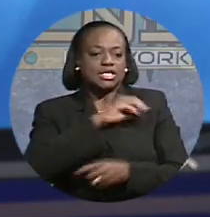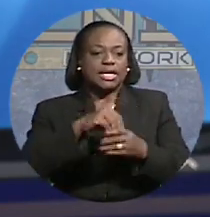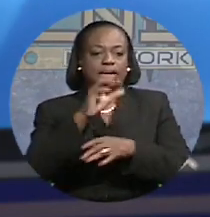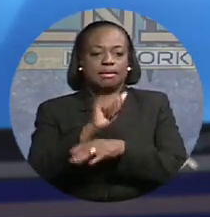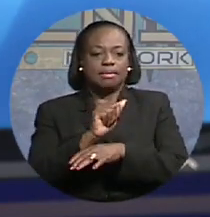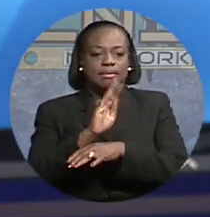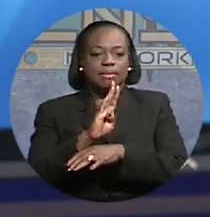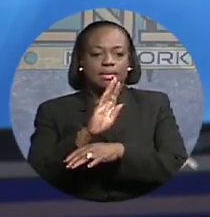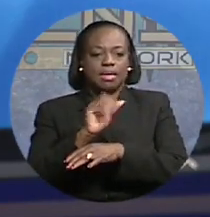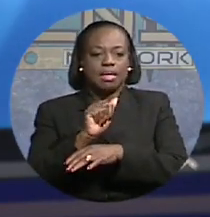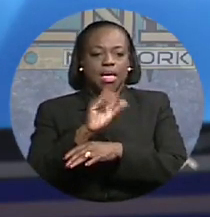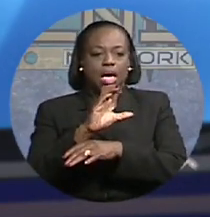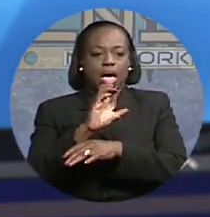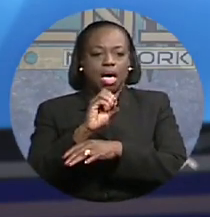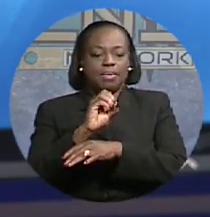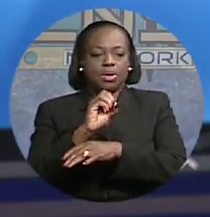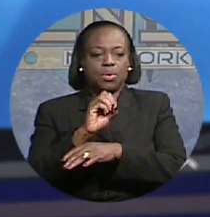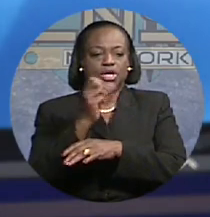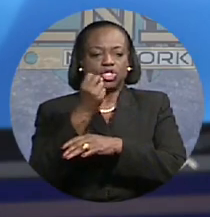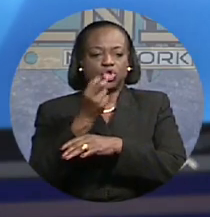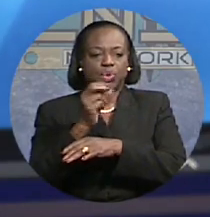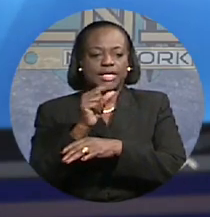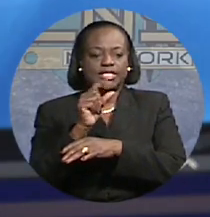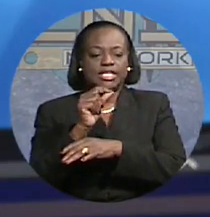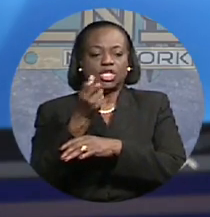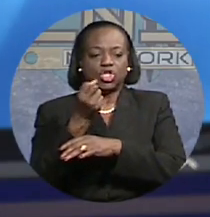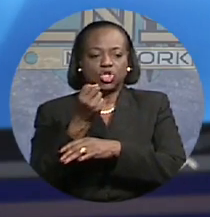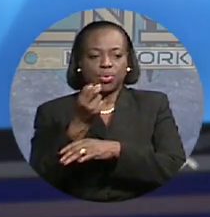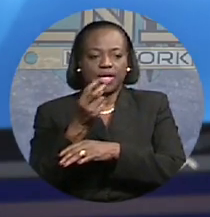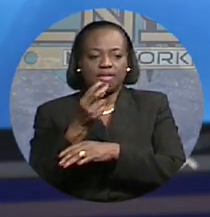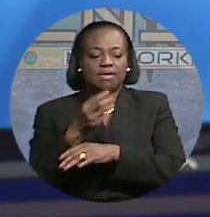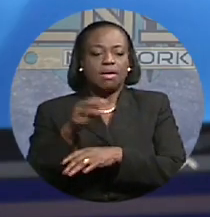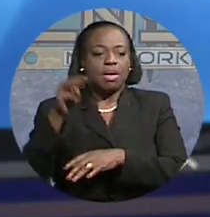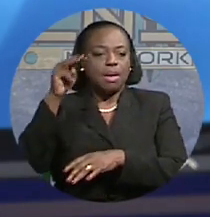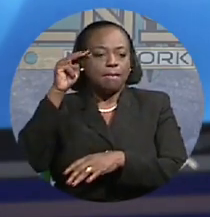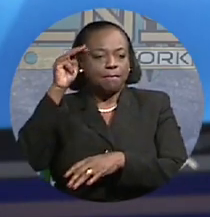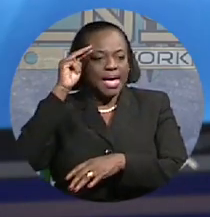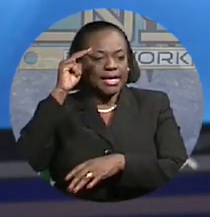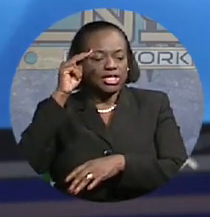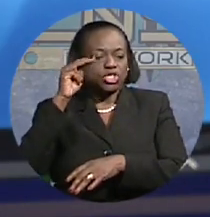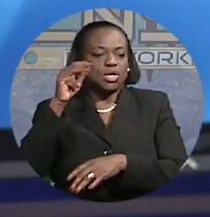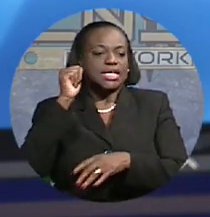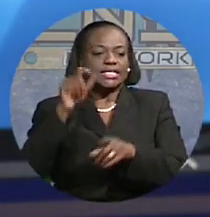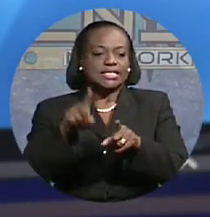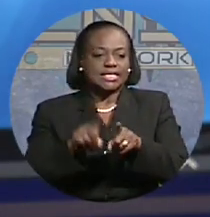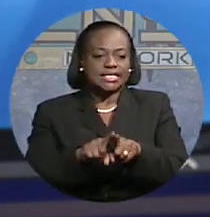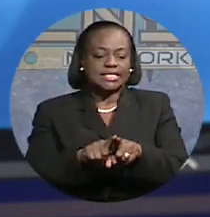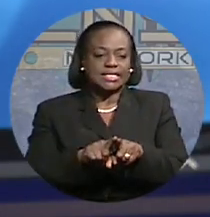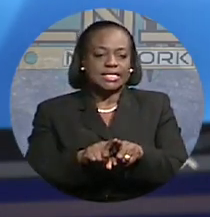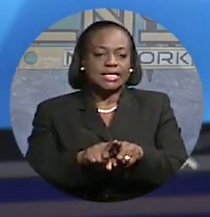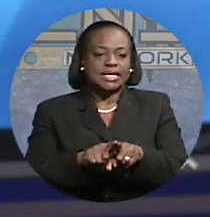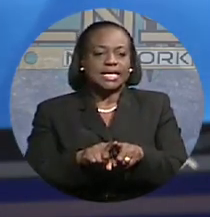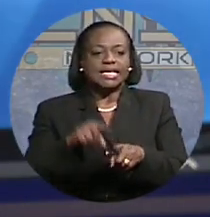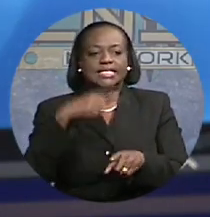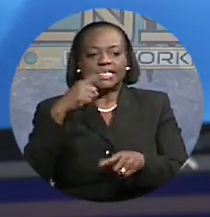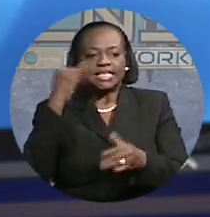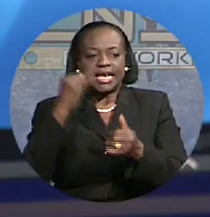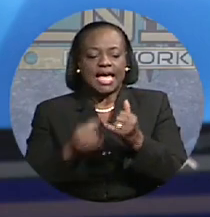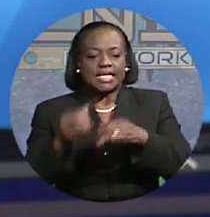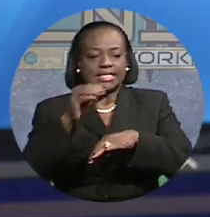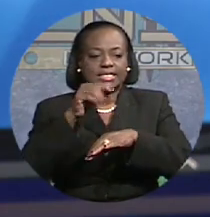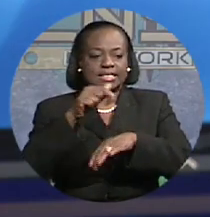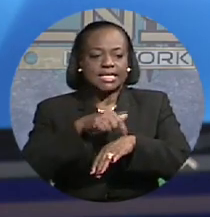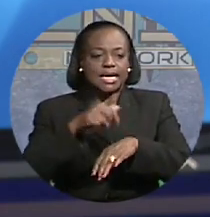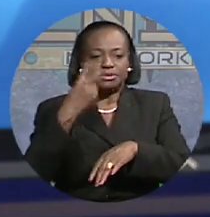During today's proceedings, McIntosh's sister recalled that on February 25th of 2012 was the last time she saw